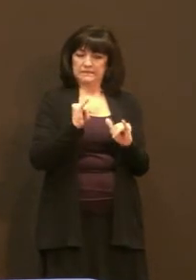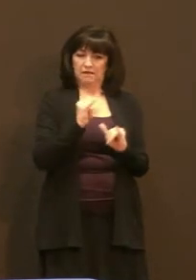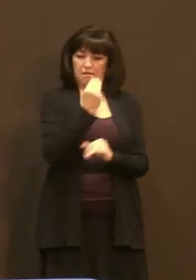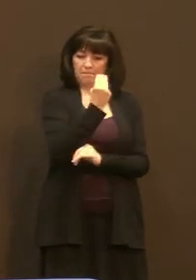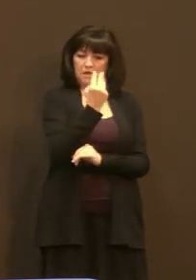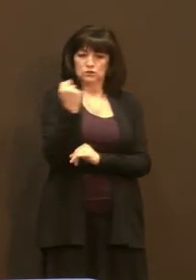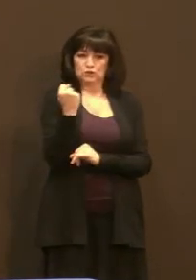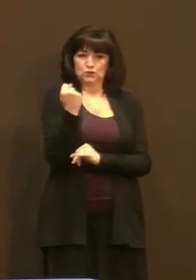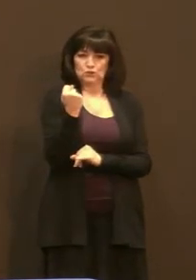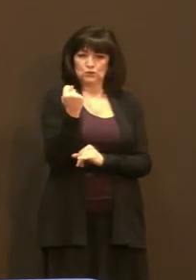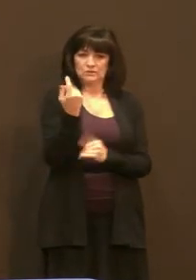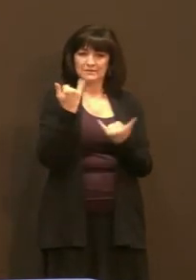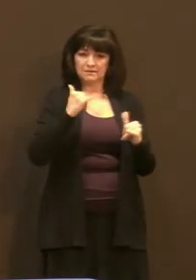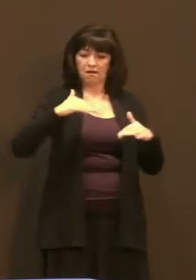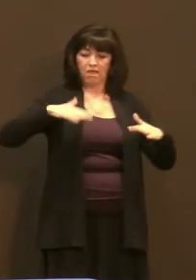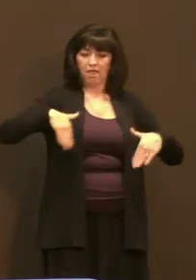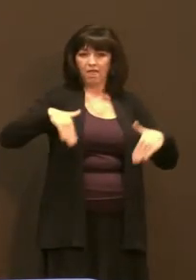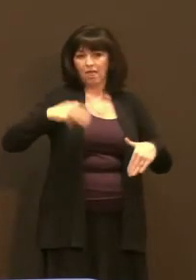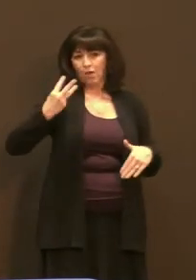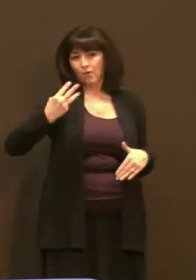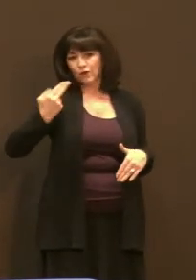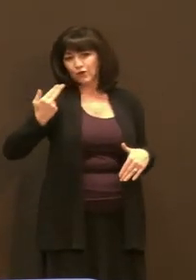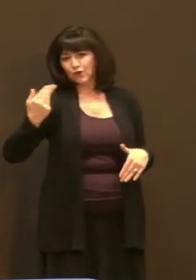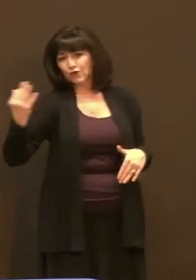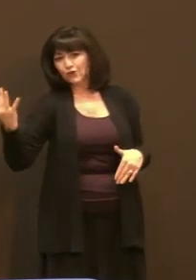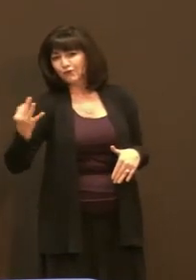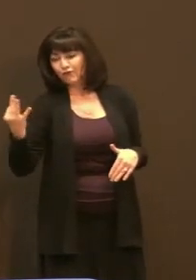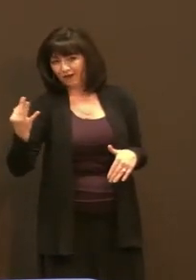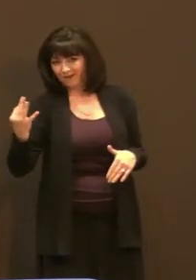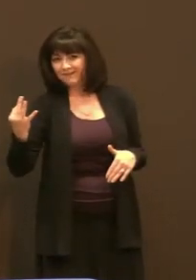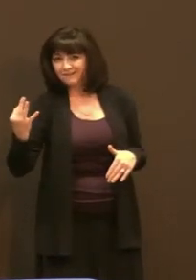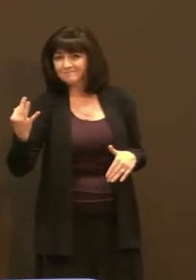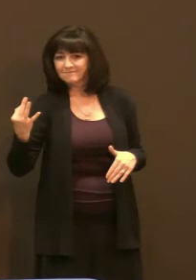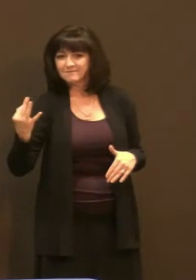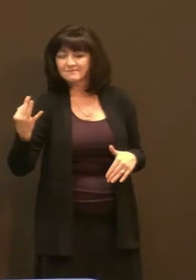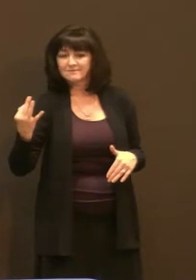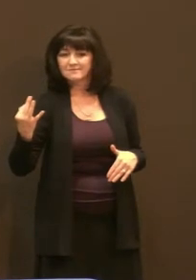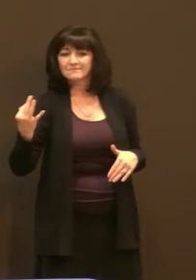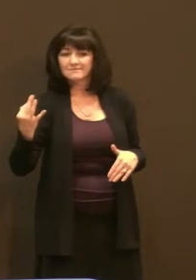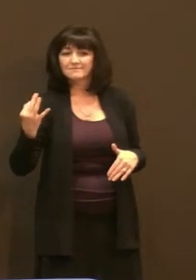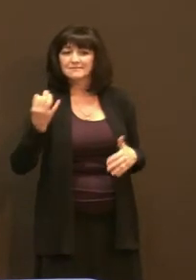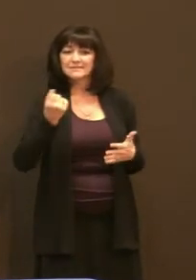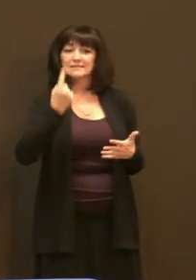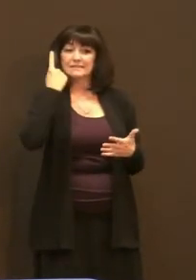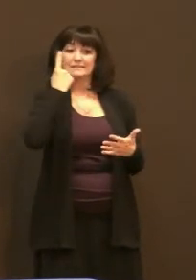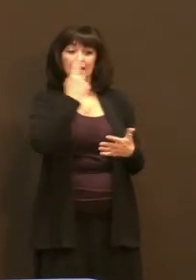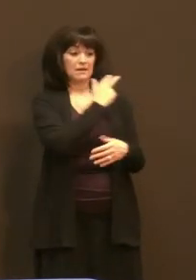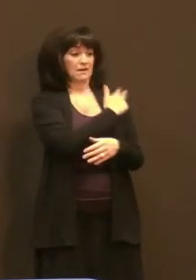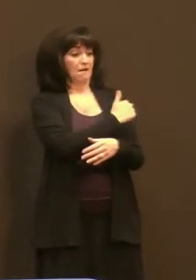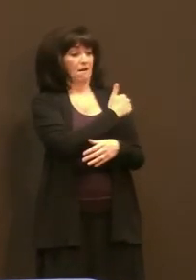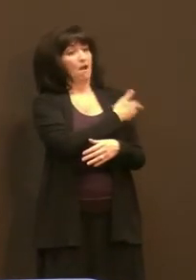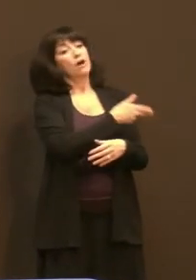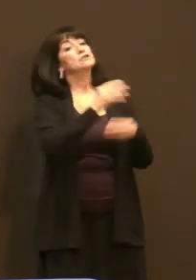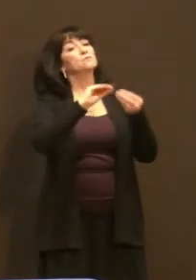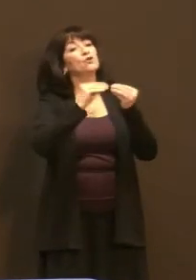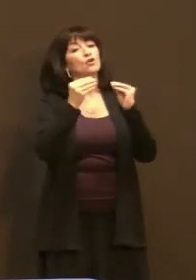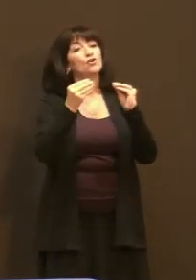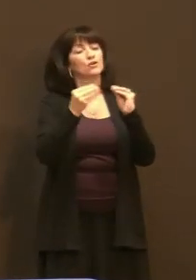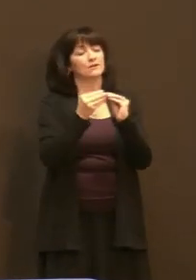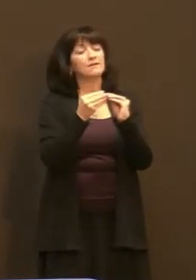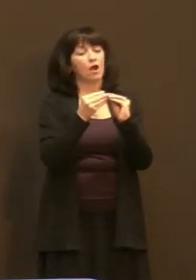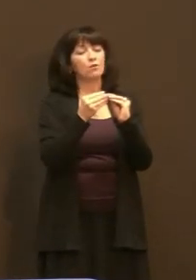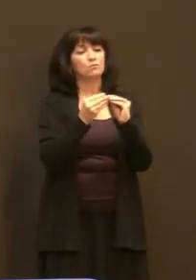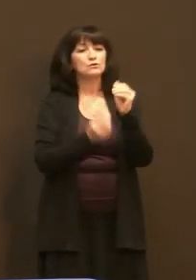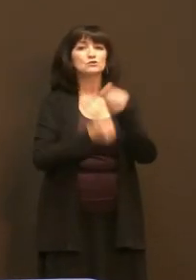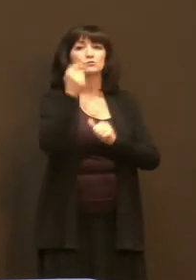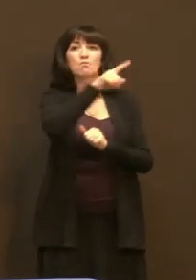it. Hopefully, it is the fact that our on the hospitalization rate, which is really the thing that we